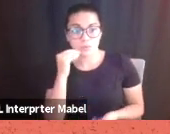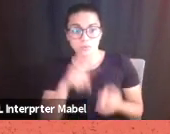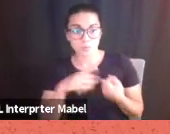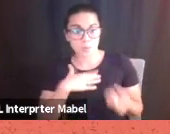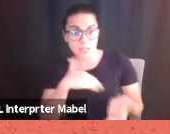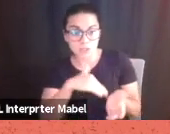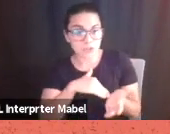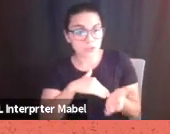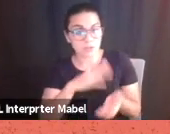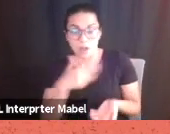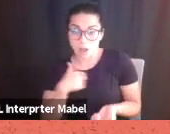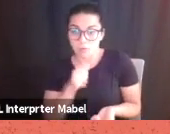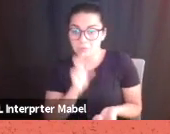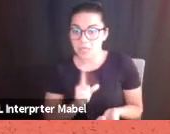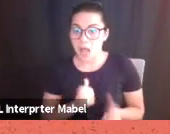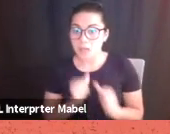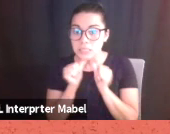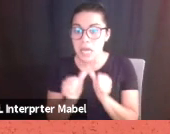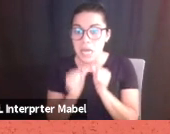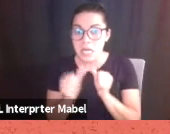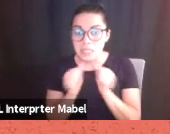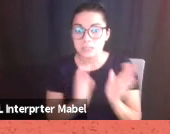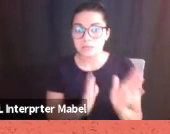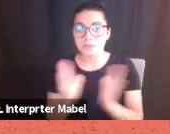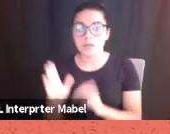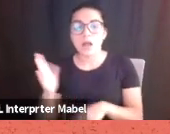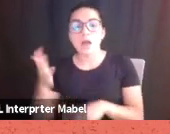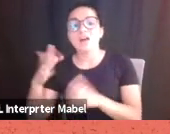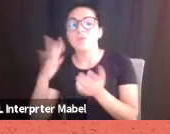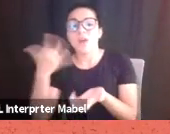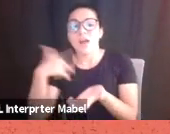and survivors have told us is something that needs to be worked on.